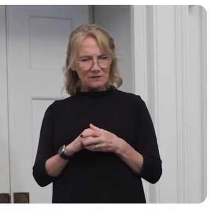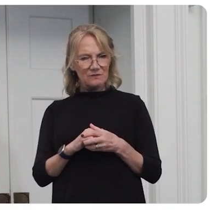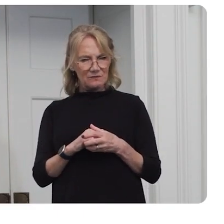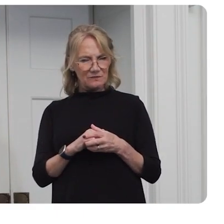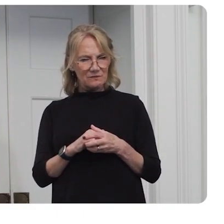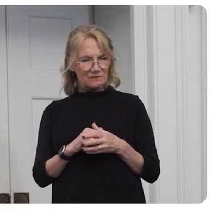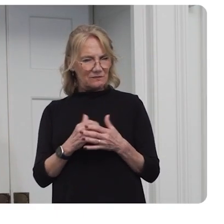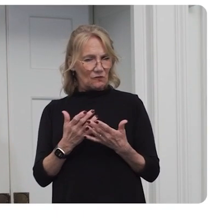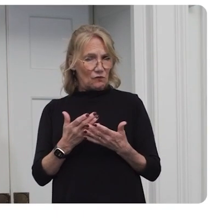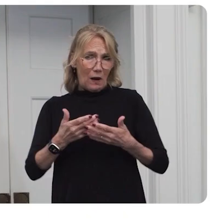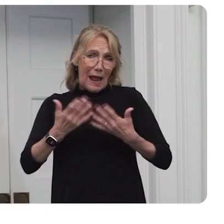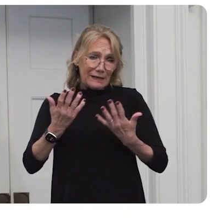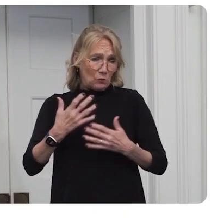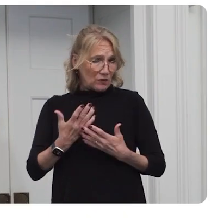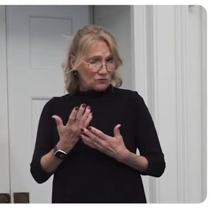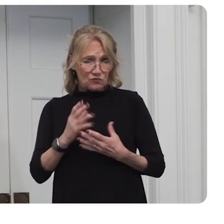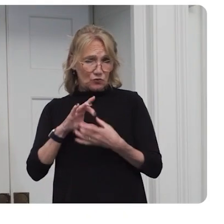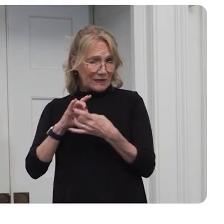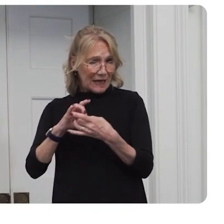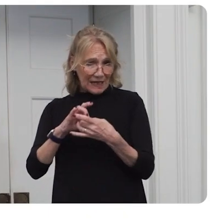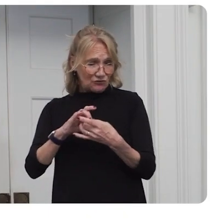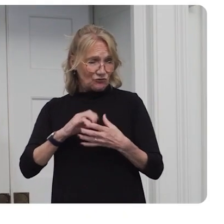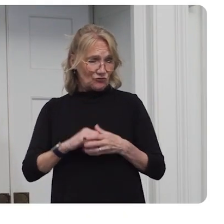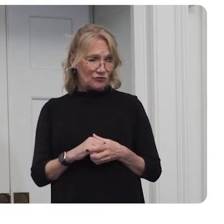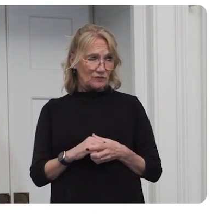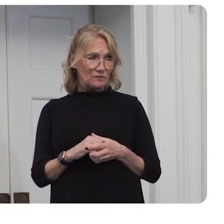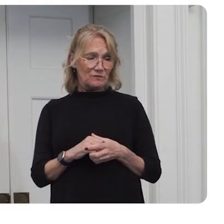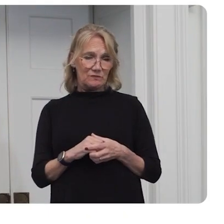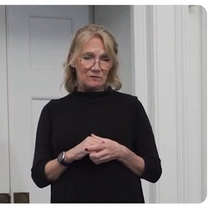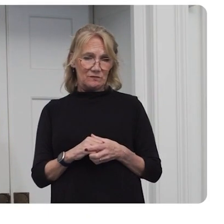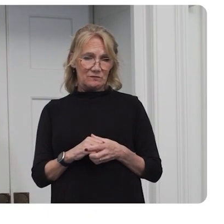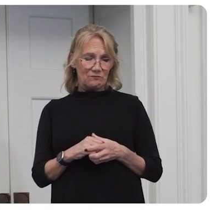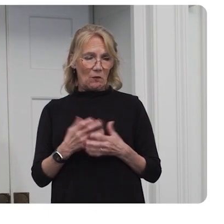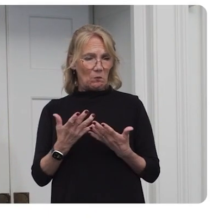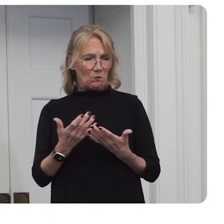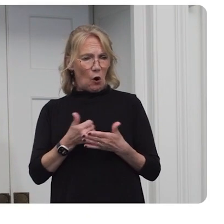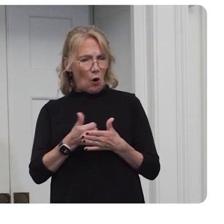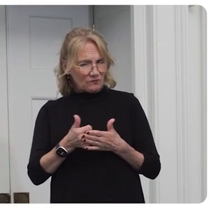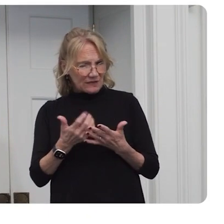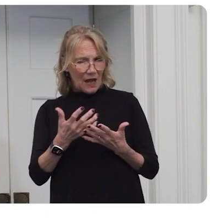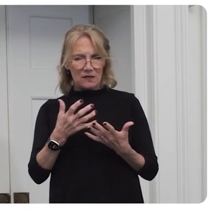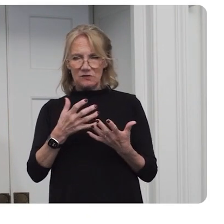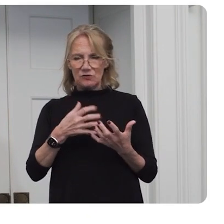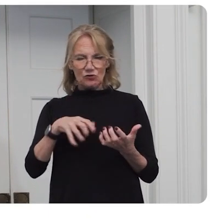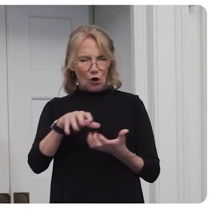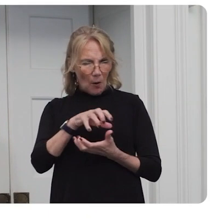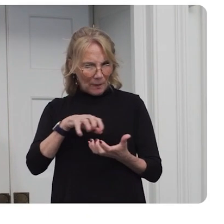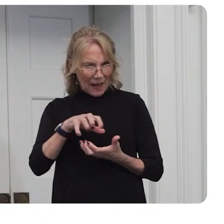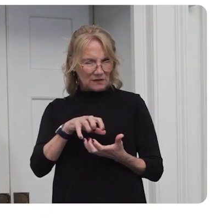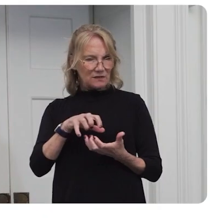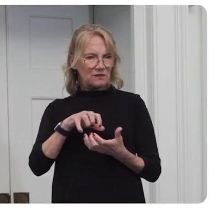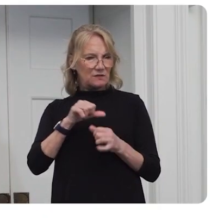and yes, kind of for the layman, I suppose, for anyone to sort of engage with. But it often has kind of complex kind